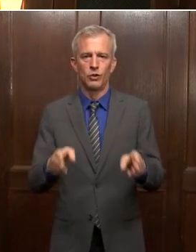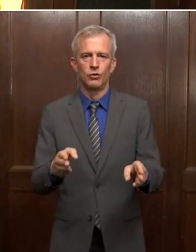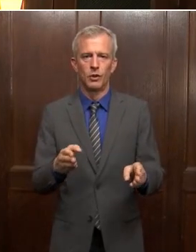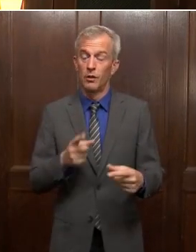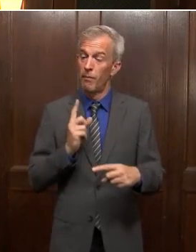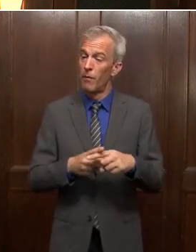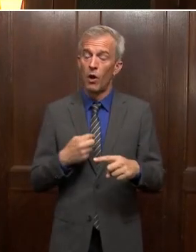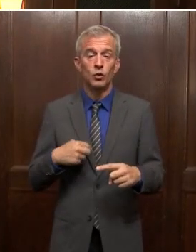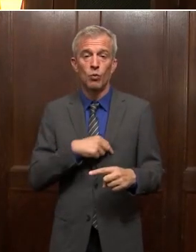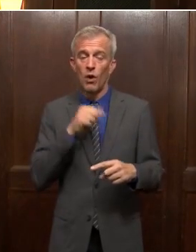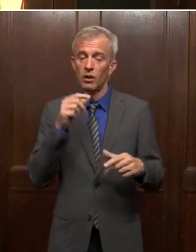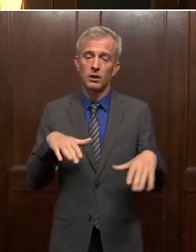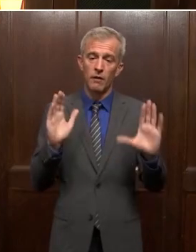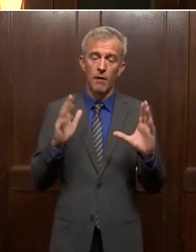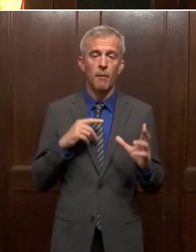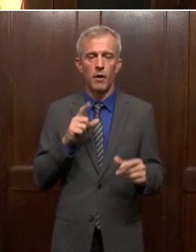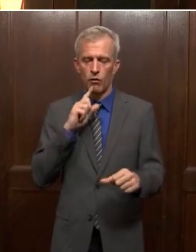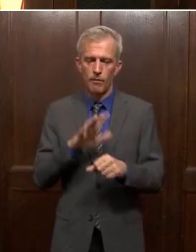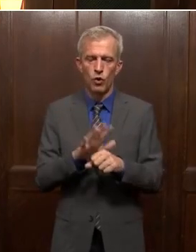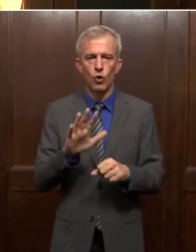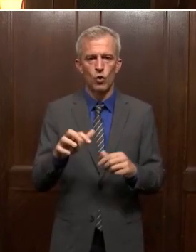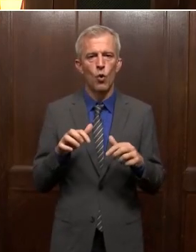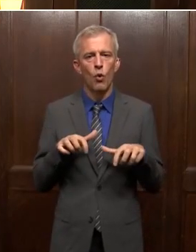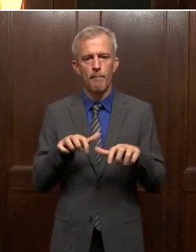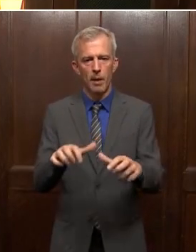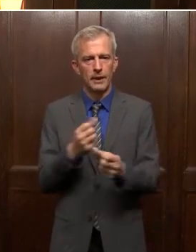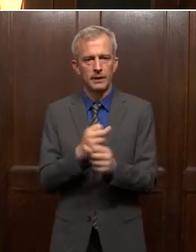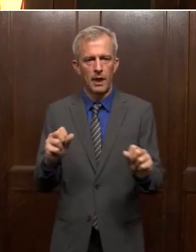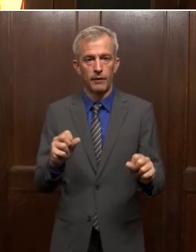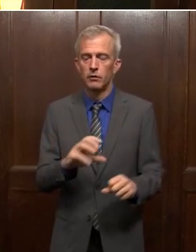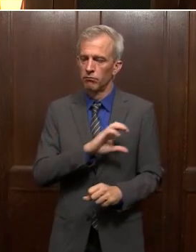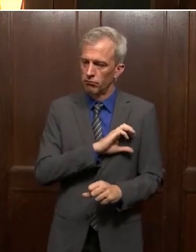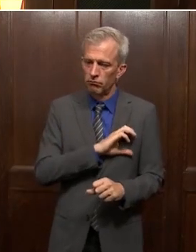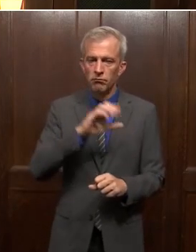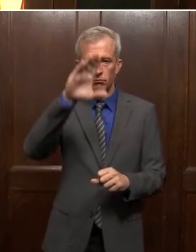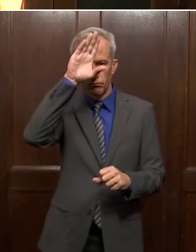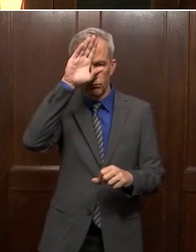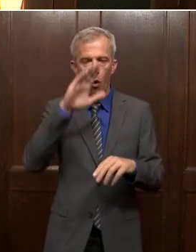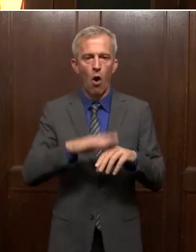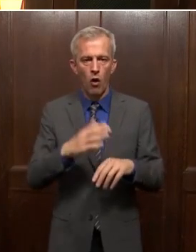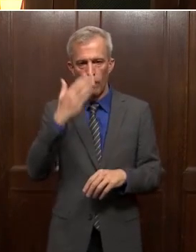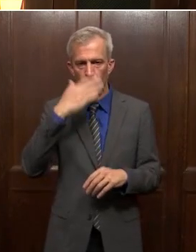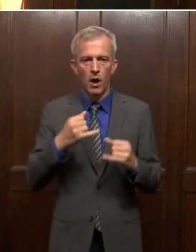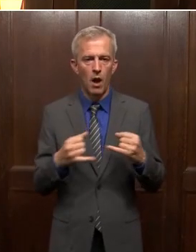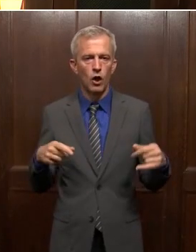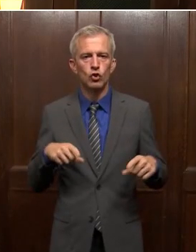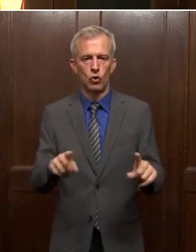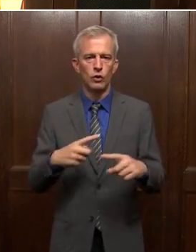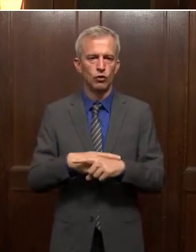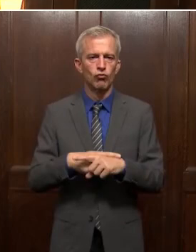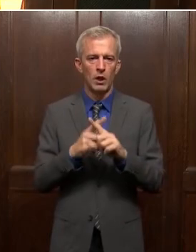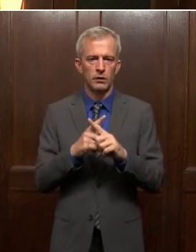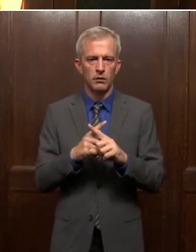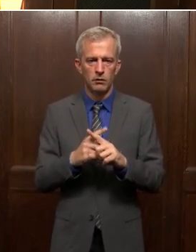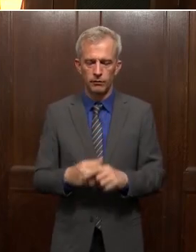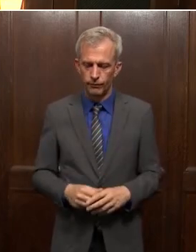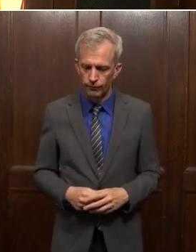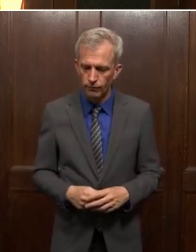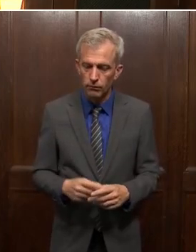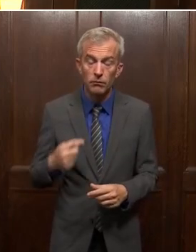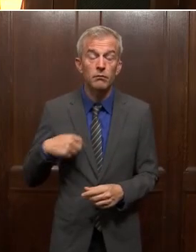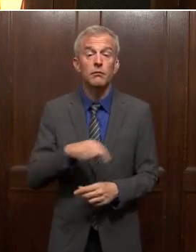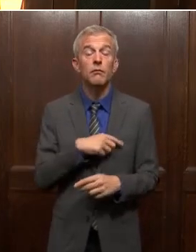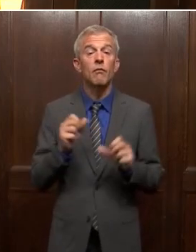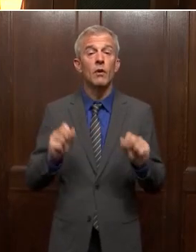our commitment to your public safety through our police officers and firefighters who are on the front line during this crisis. And we can